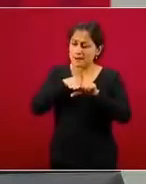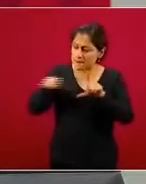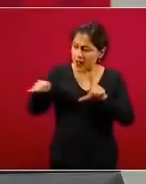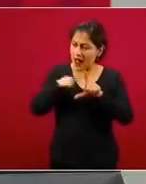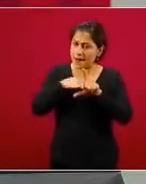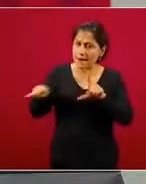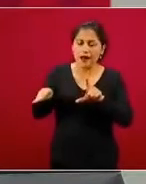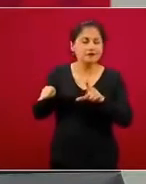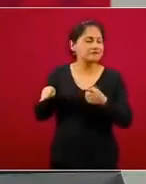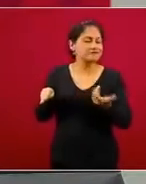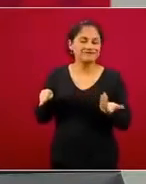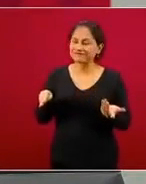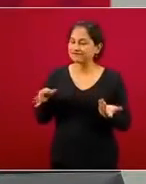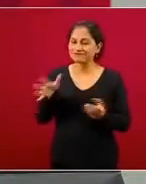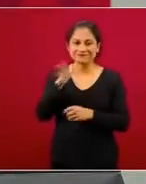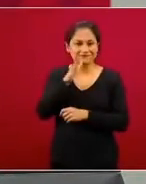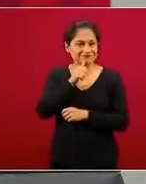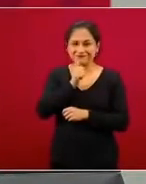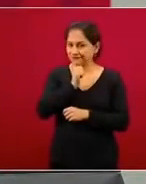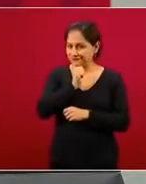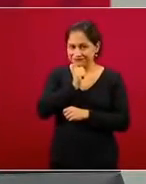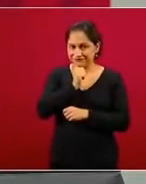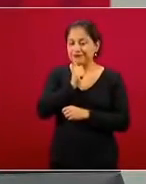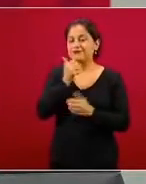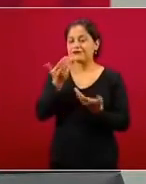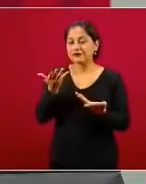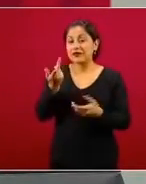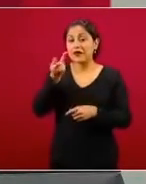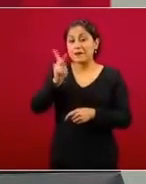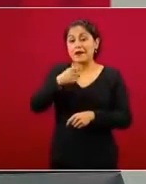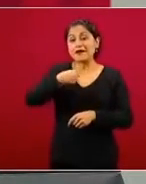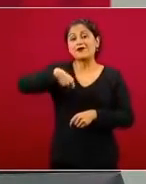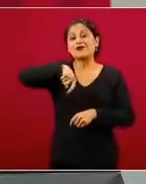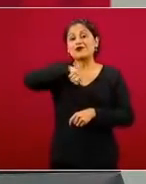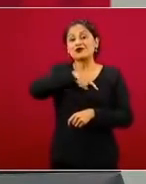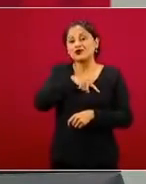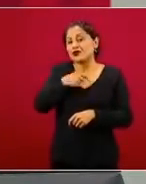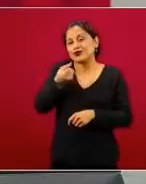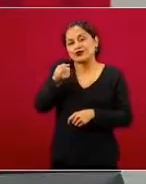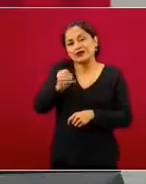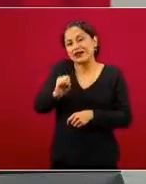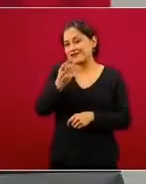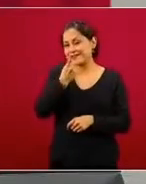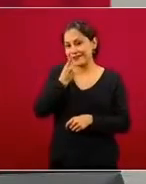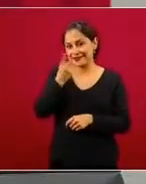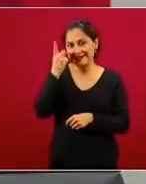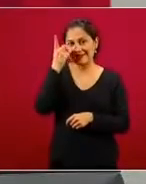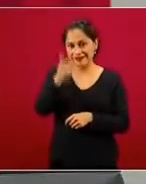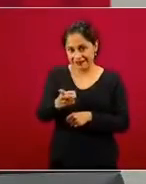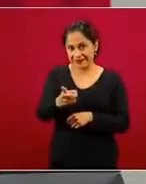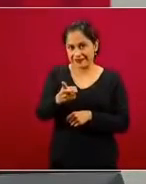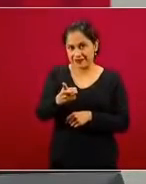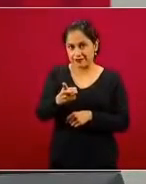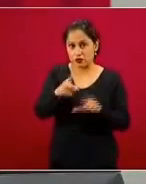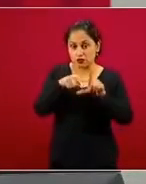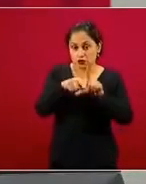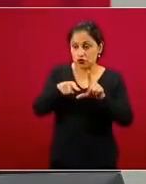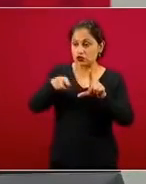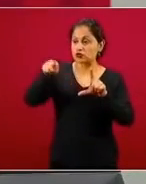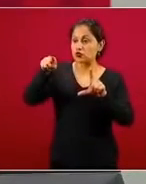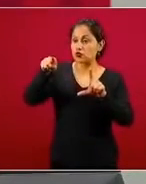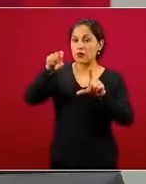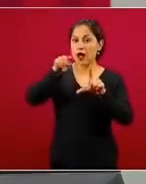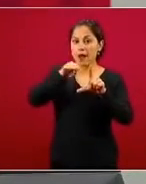lower than the day before. So when we say flatten the curve, we don't